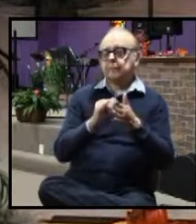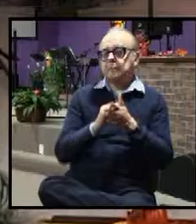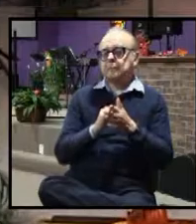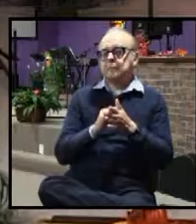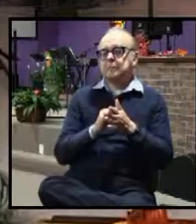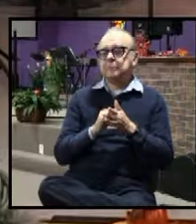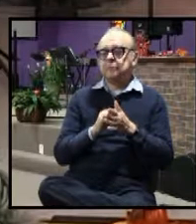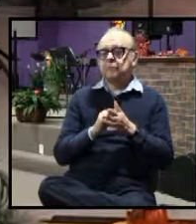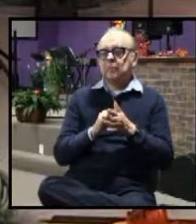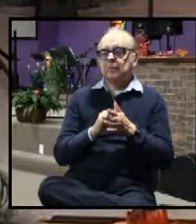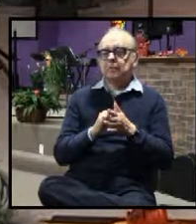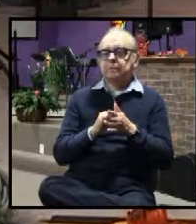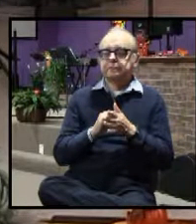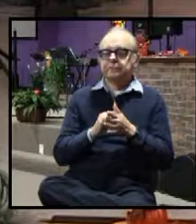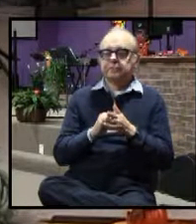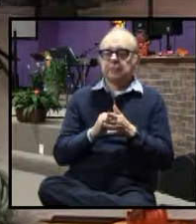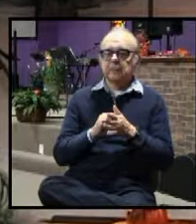that